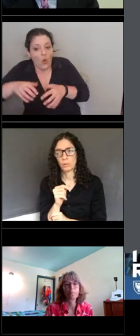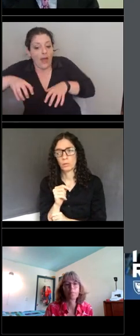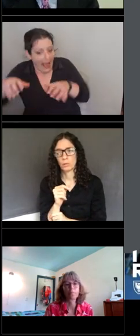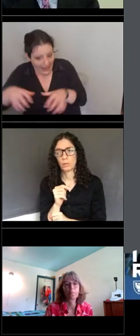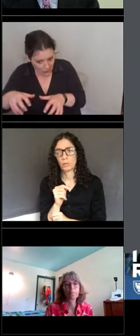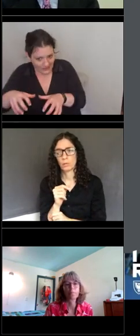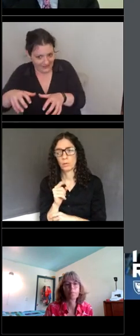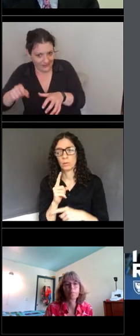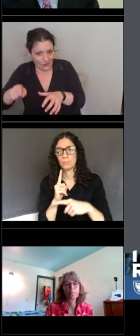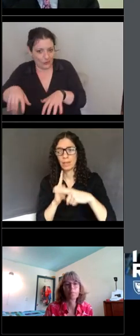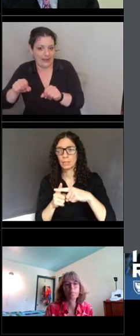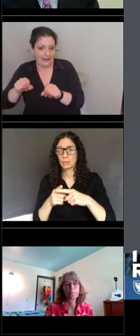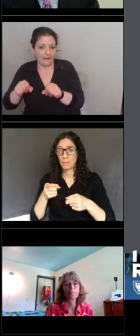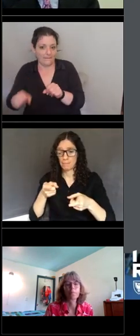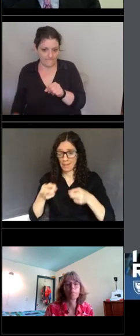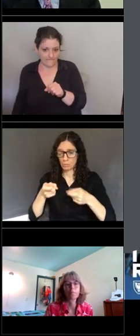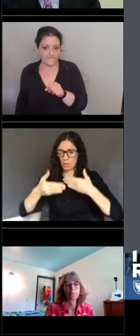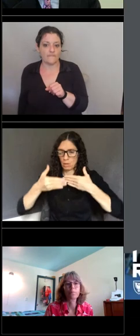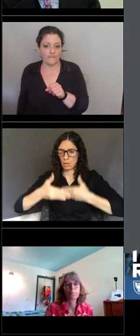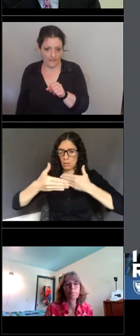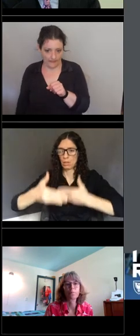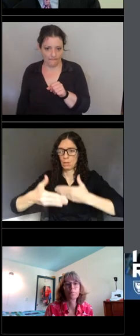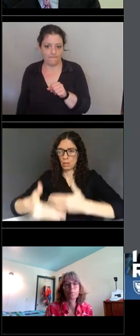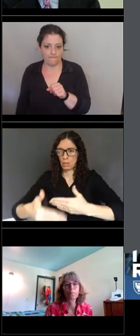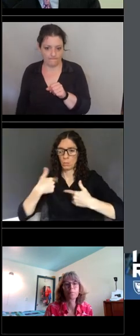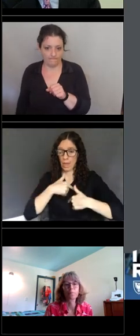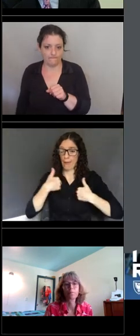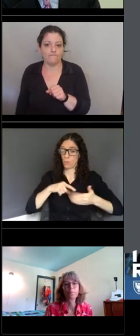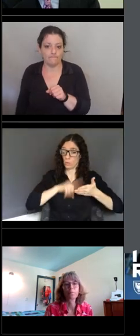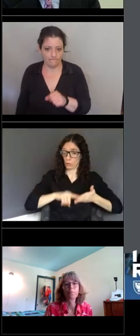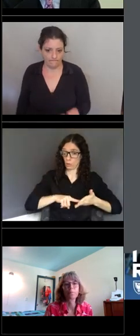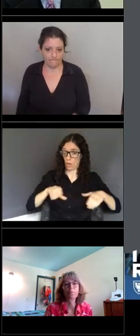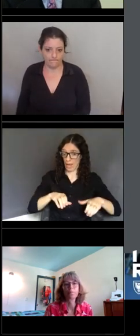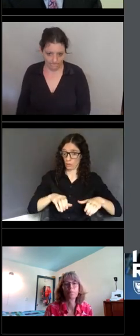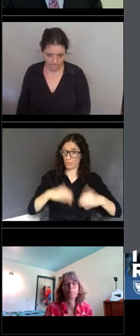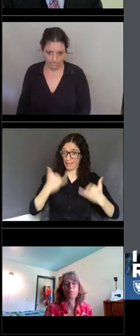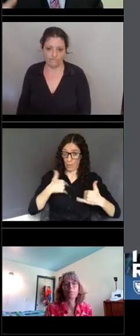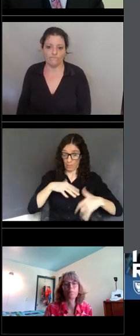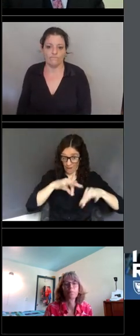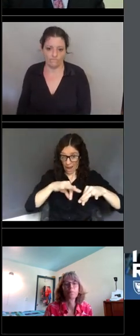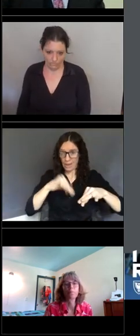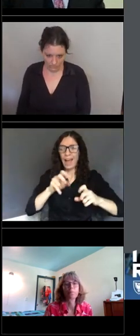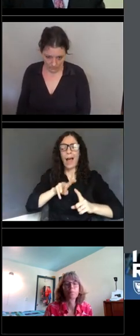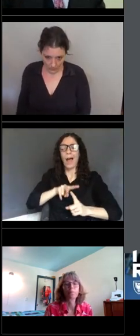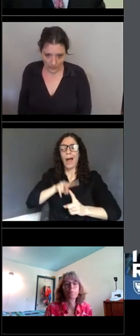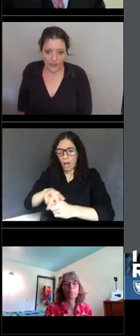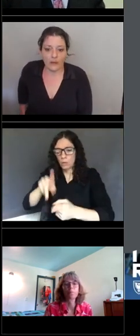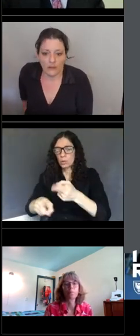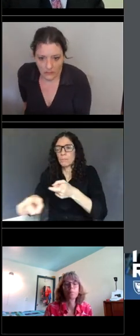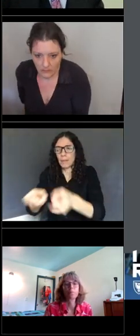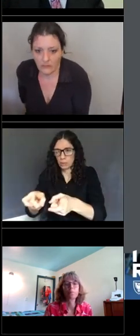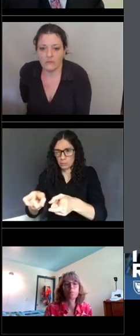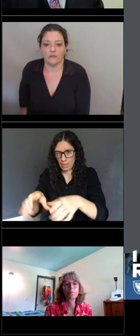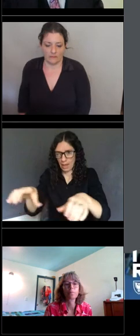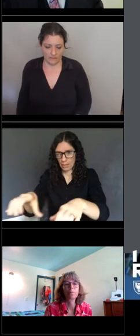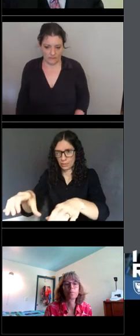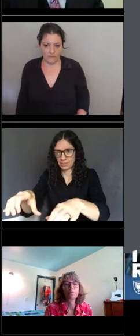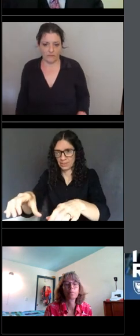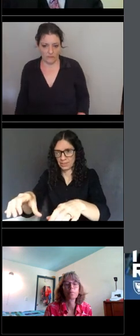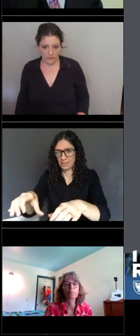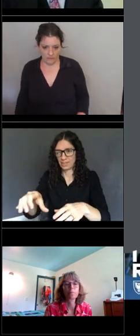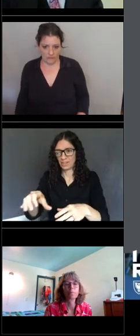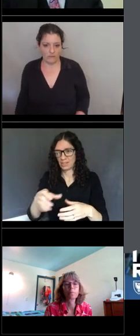ecosystem management is, right? So the hope is, as this database continues to grow, and,